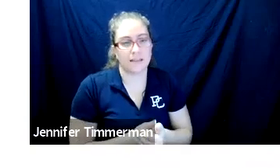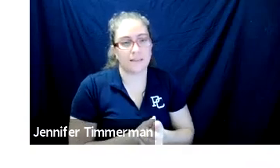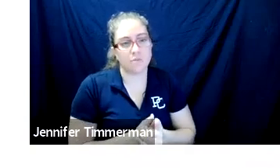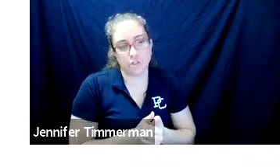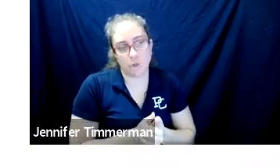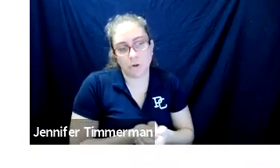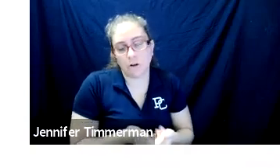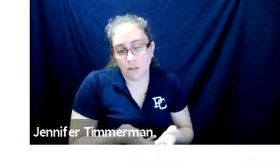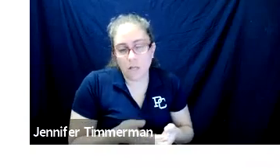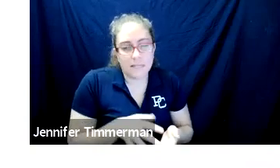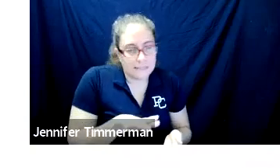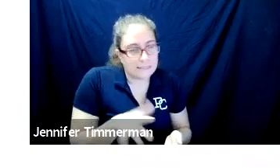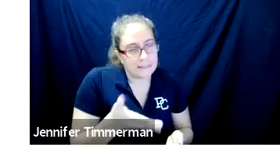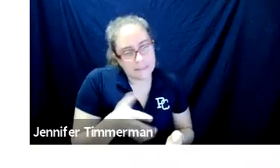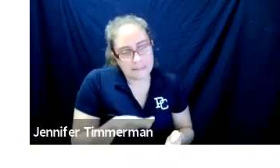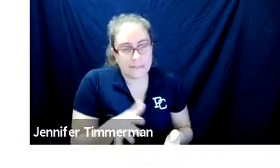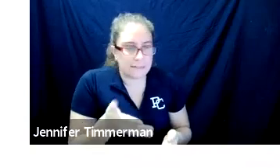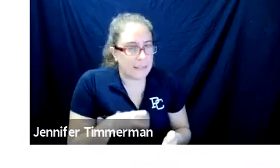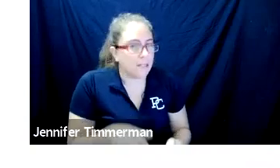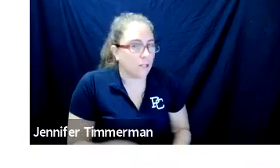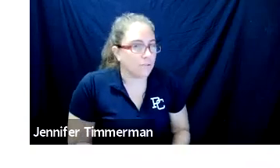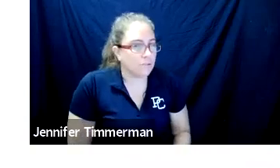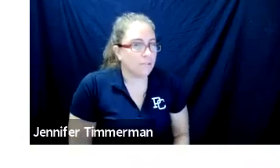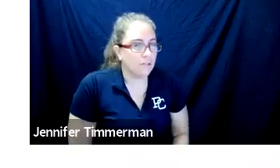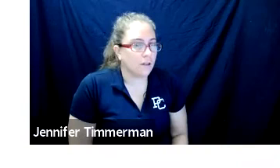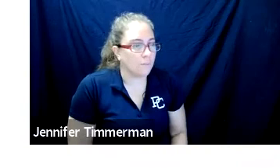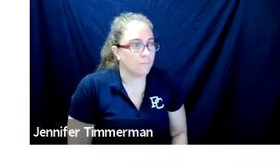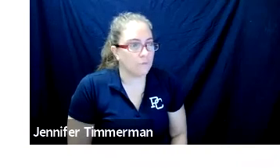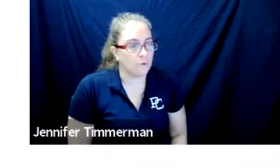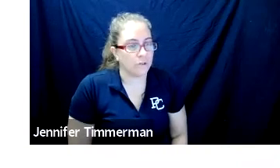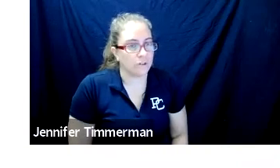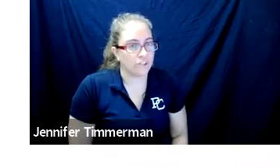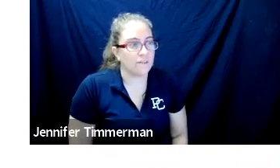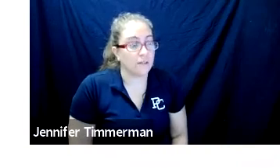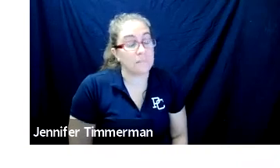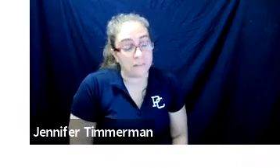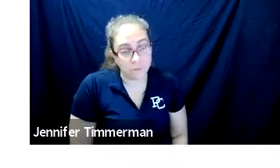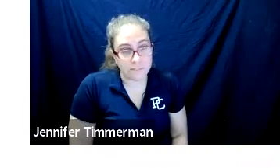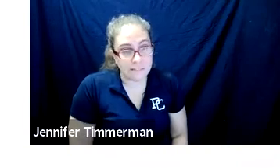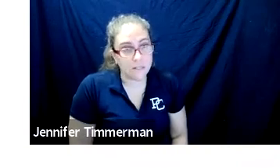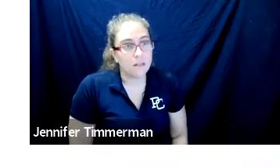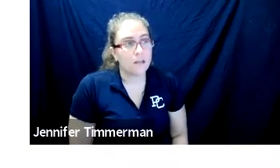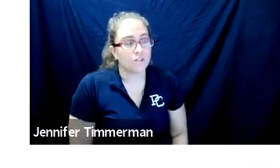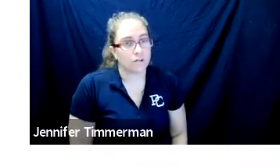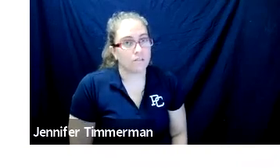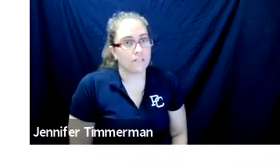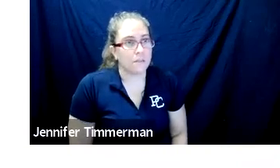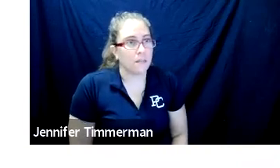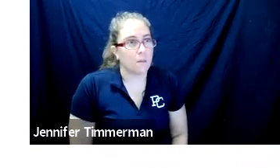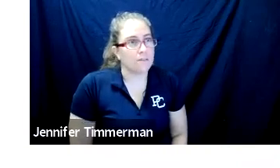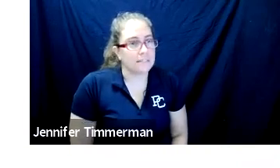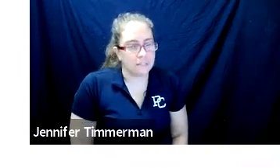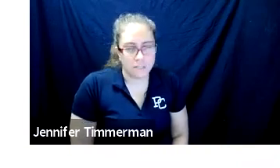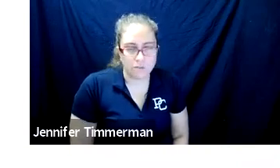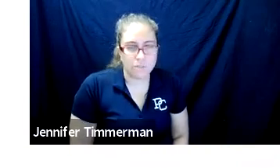become a sign language interpreter, 6 to 10 years before you're achieving complete fluency. Generally